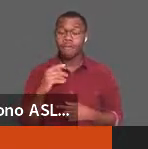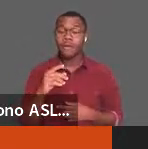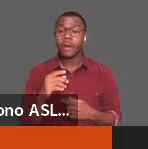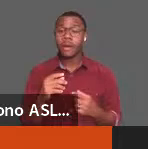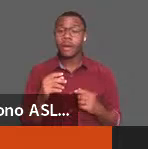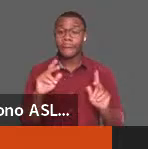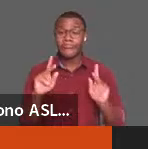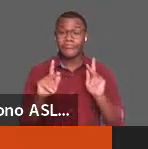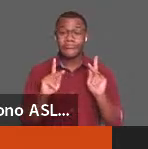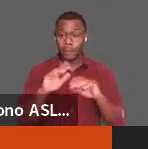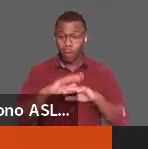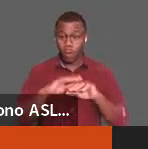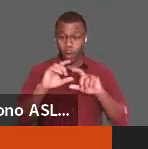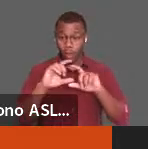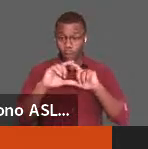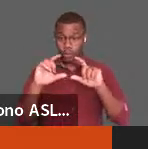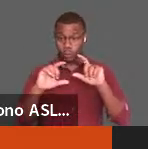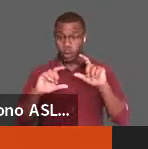again.